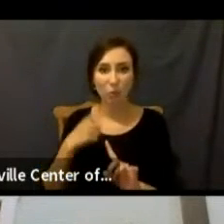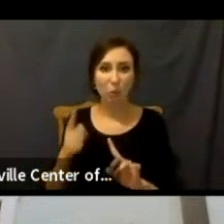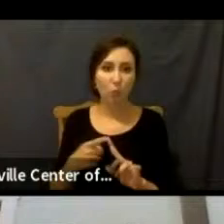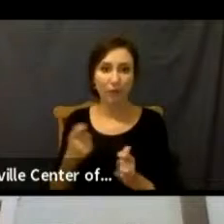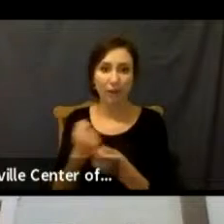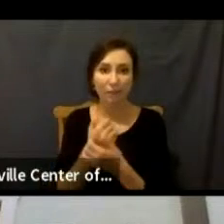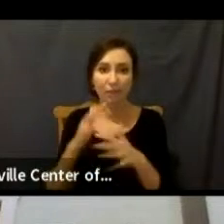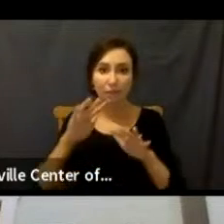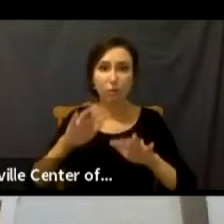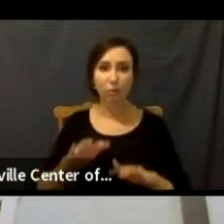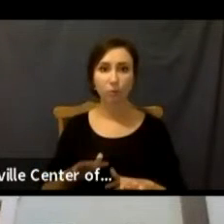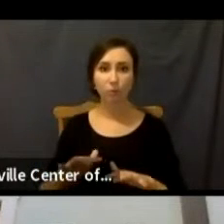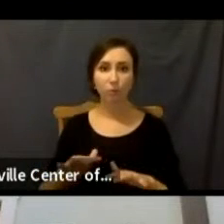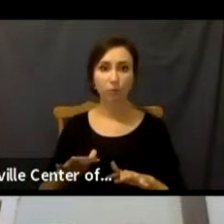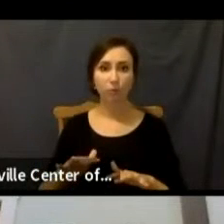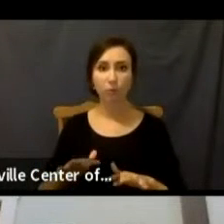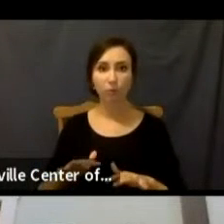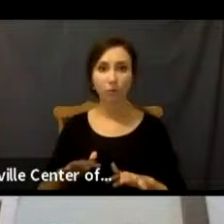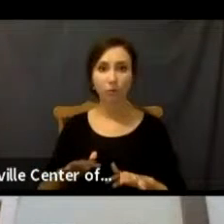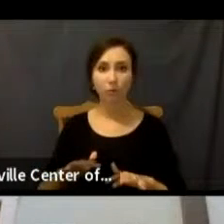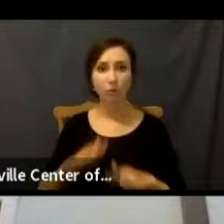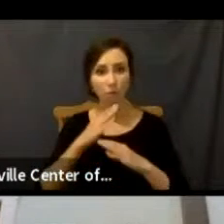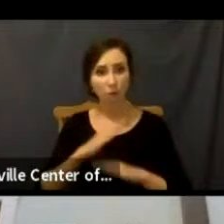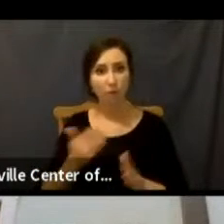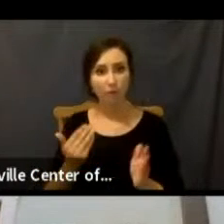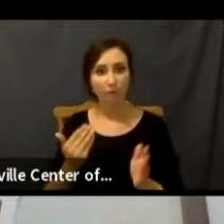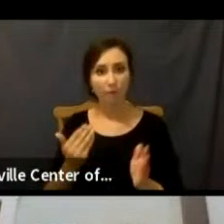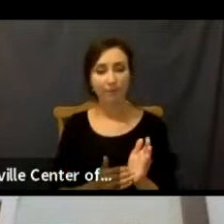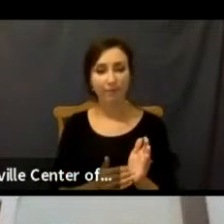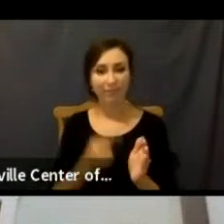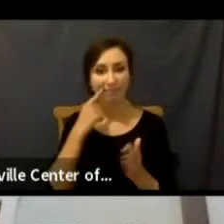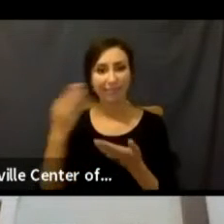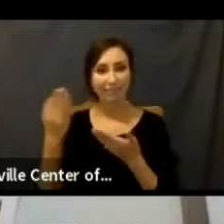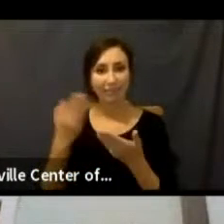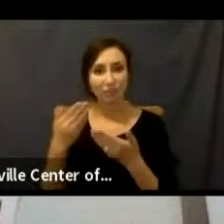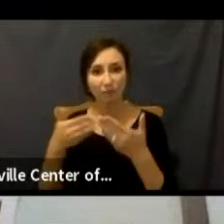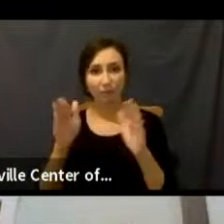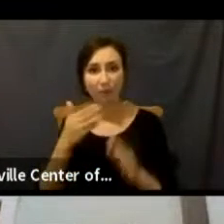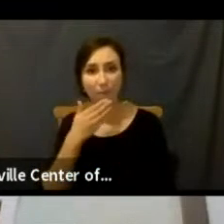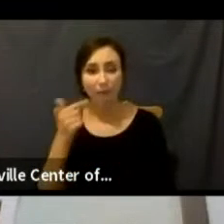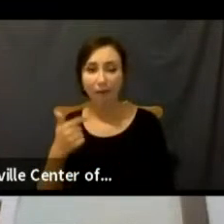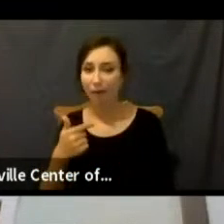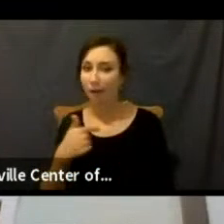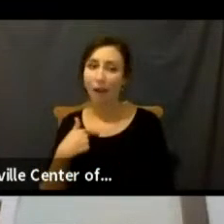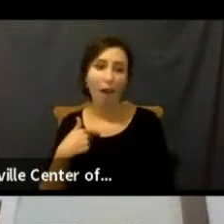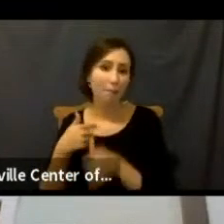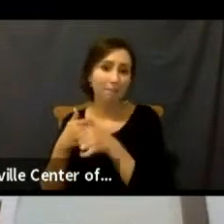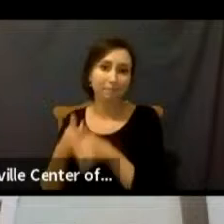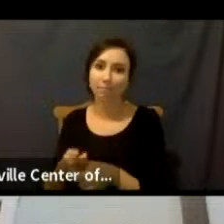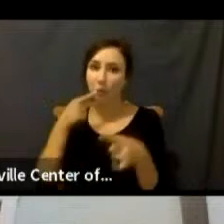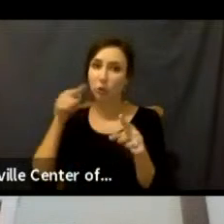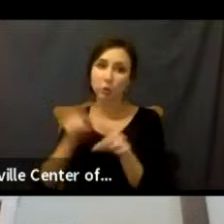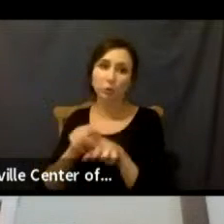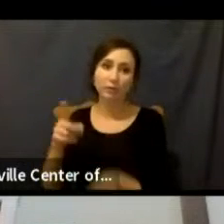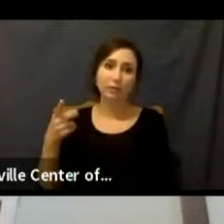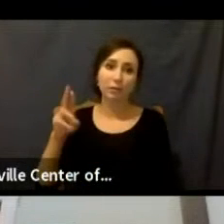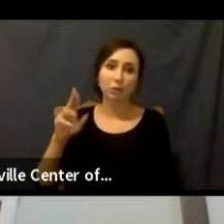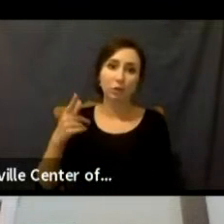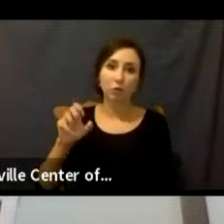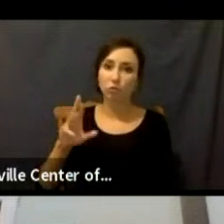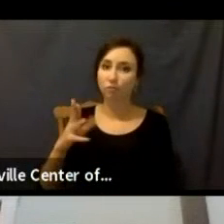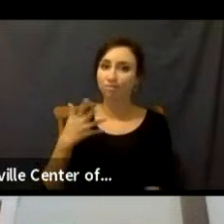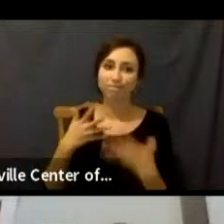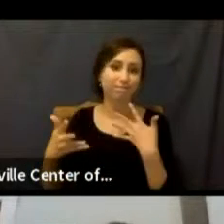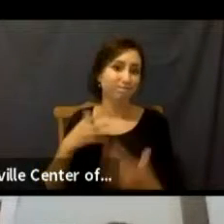settled, I think maybe serves the public better. But I'm right with Dr. Gocher. It doesn't matter to me